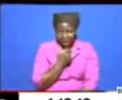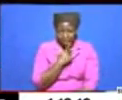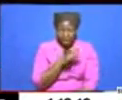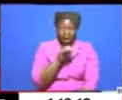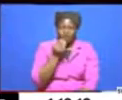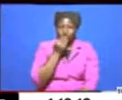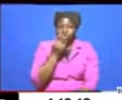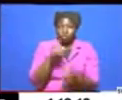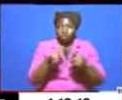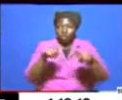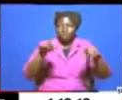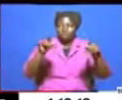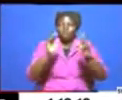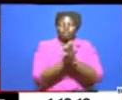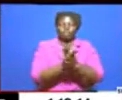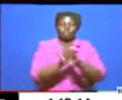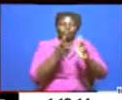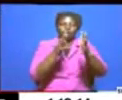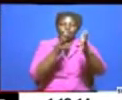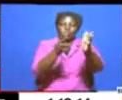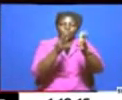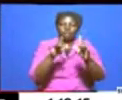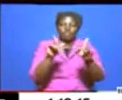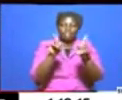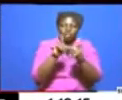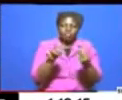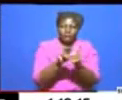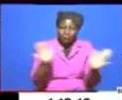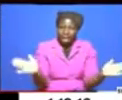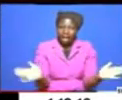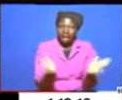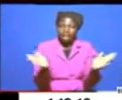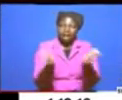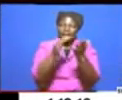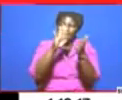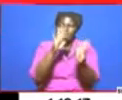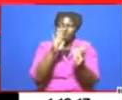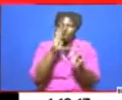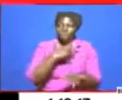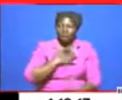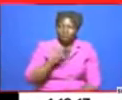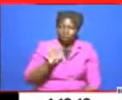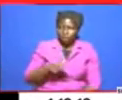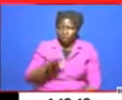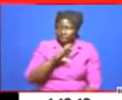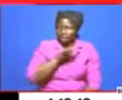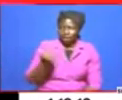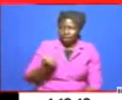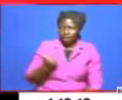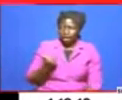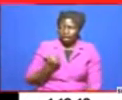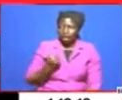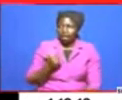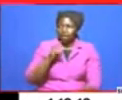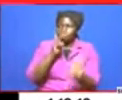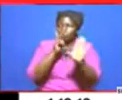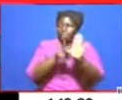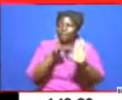we give our congratulations as we encourage more of our women and girls to